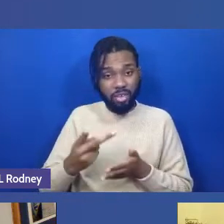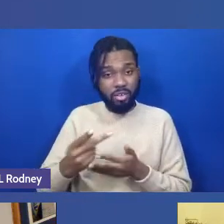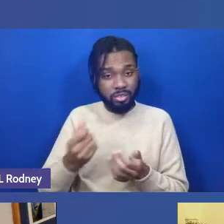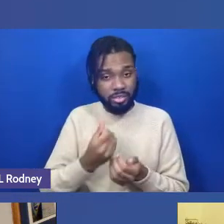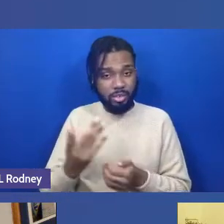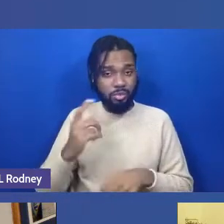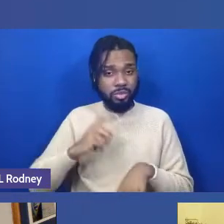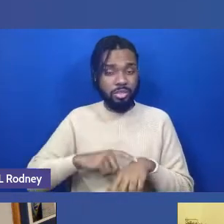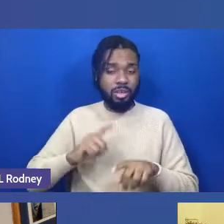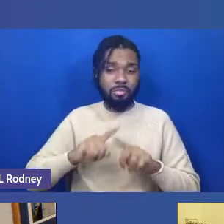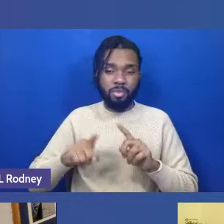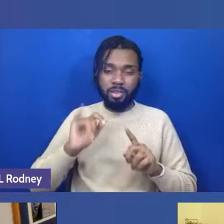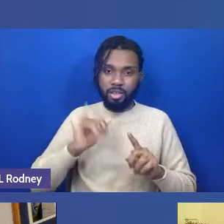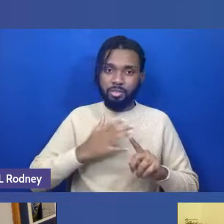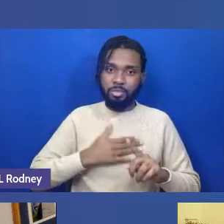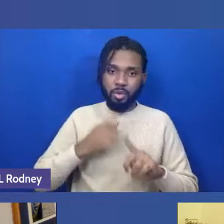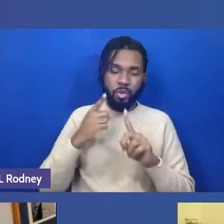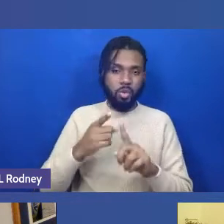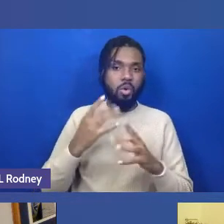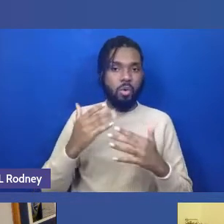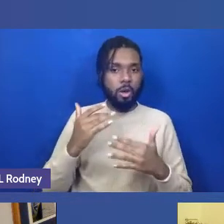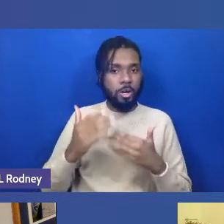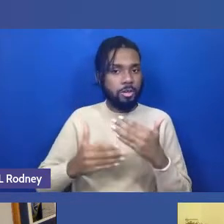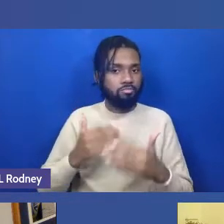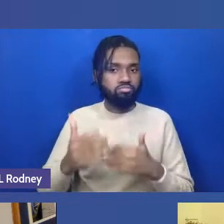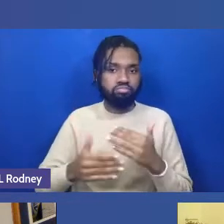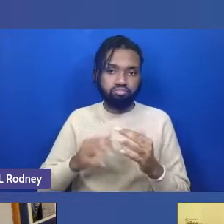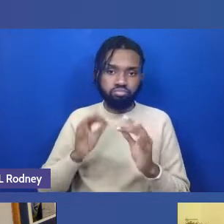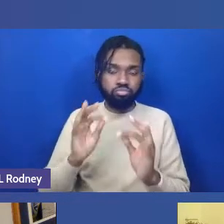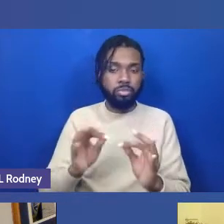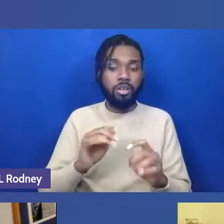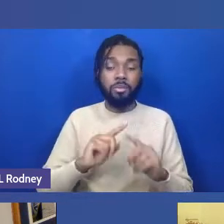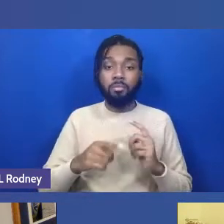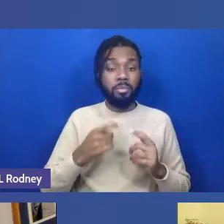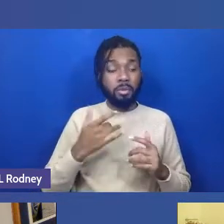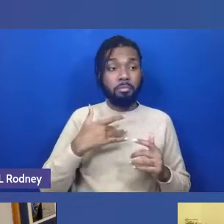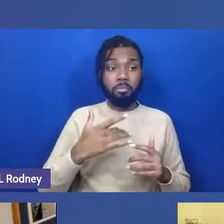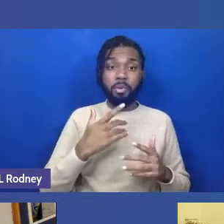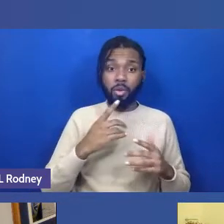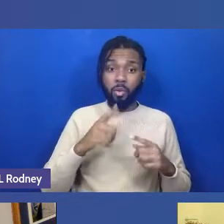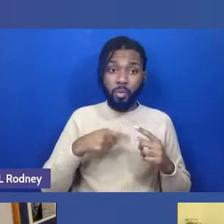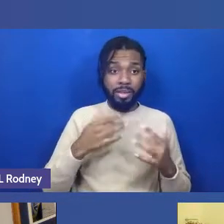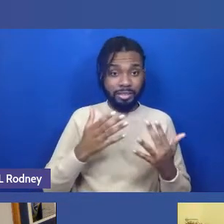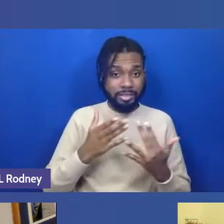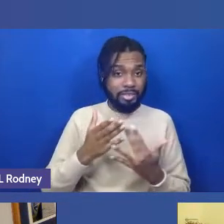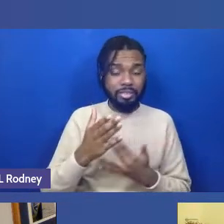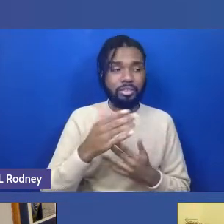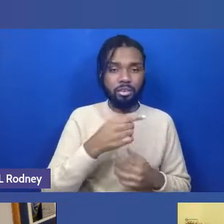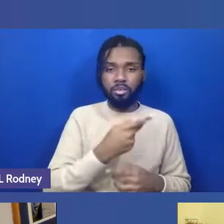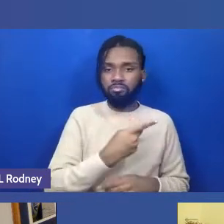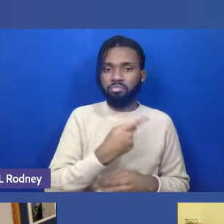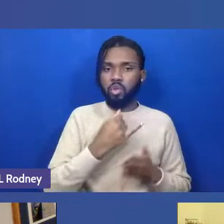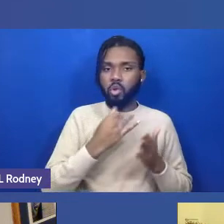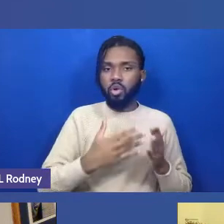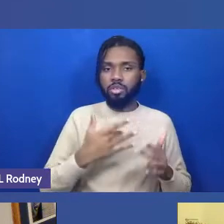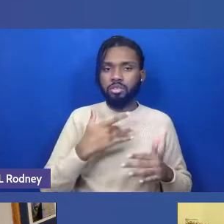that is the goal. And on the other side of it, the artist and I always come out, and we've learned a lot, and we can take those lessons